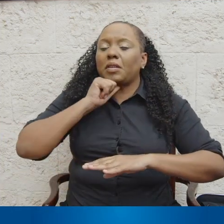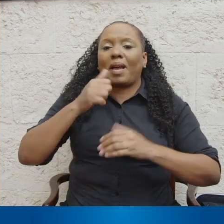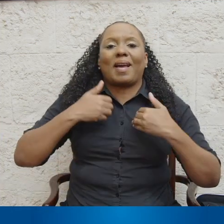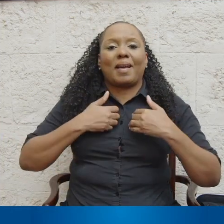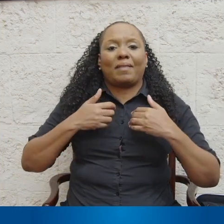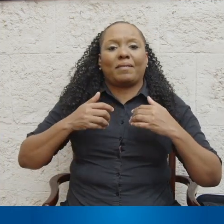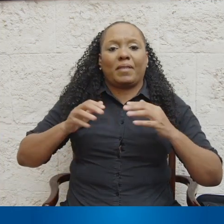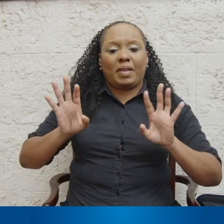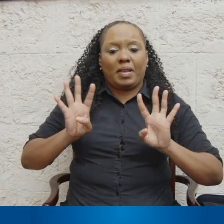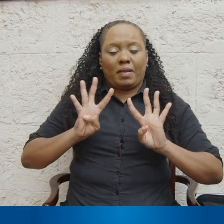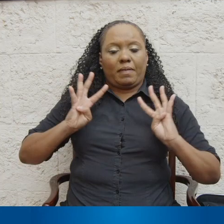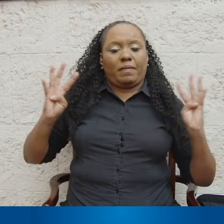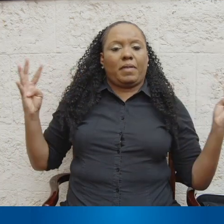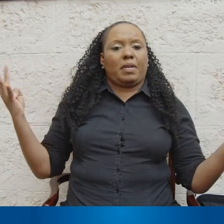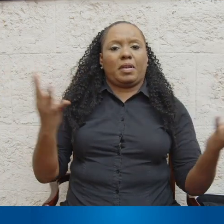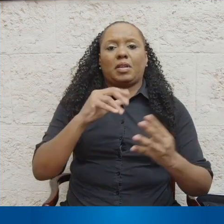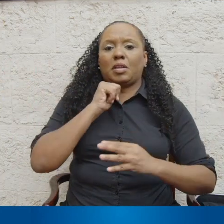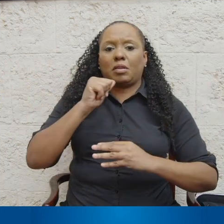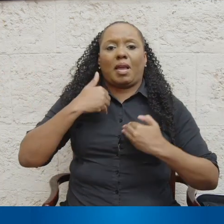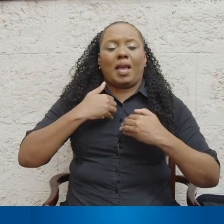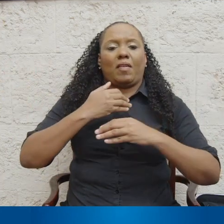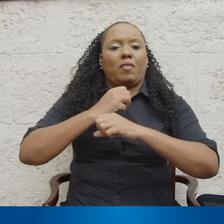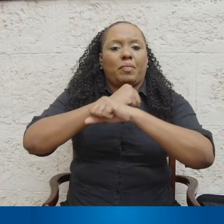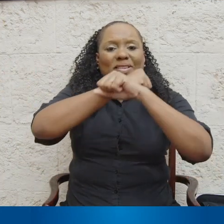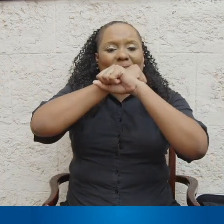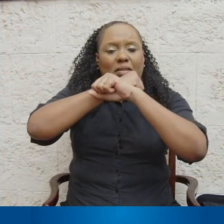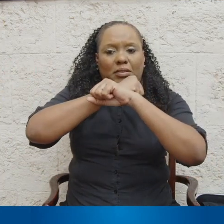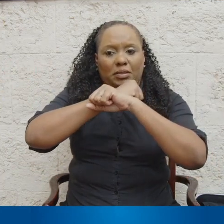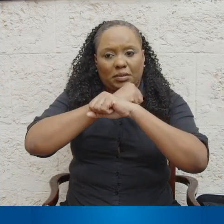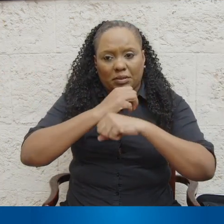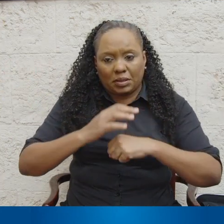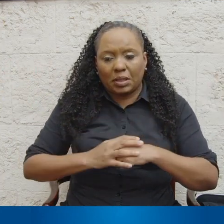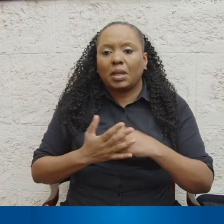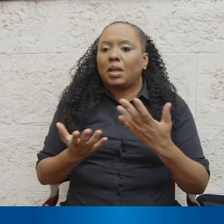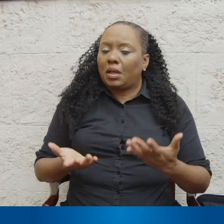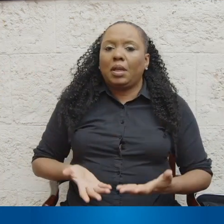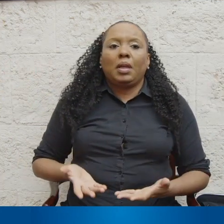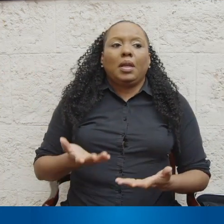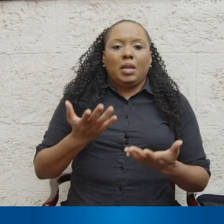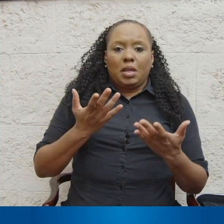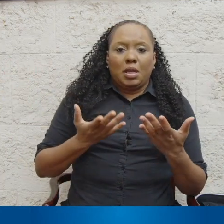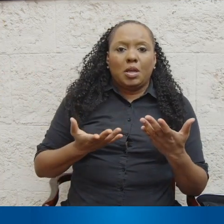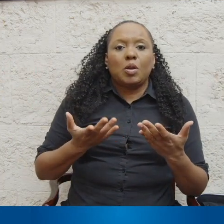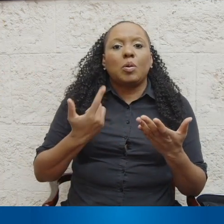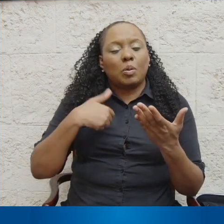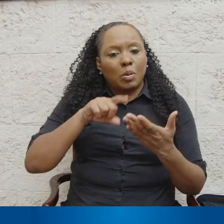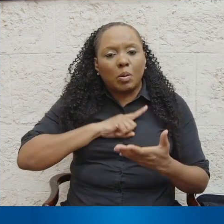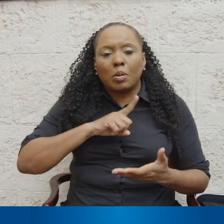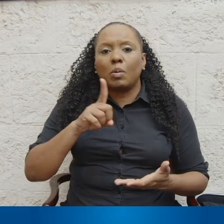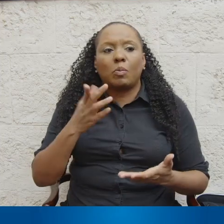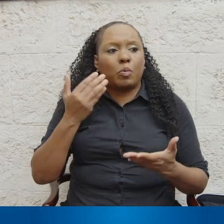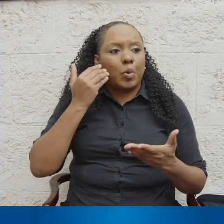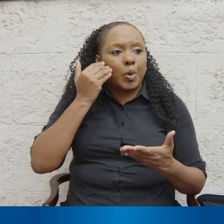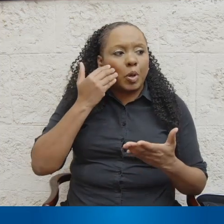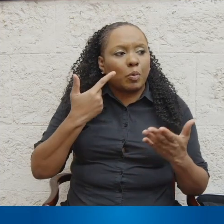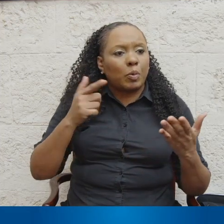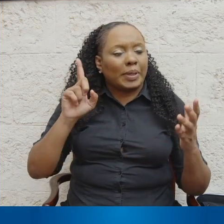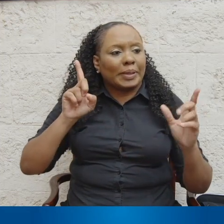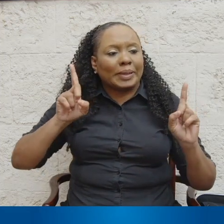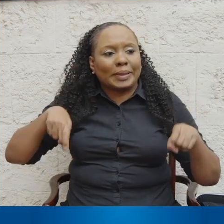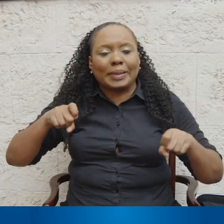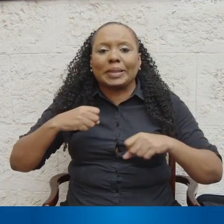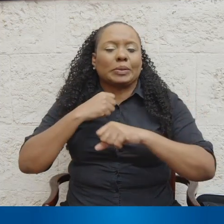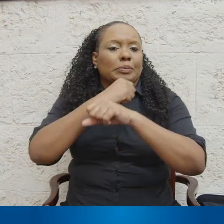teams that practice or function at that location to make funds from the LUC. So,